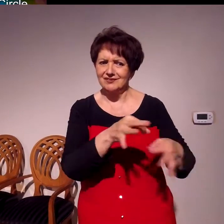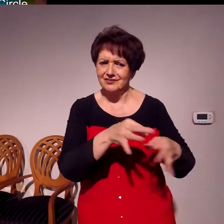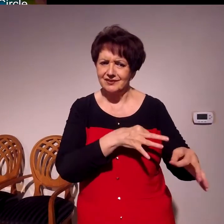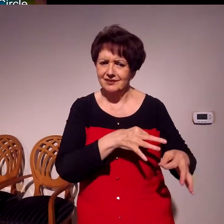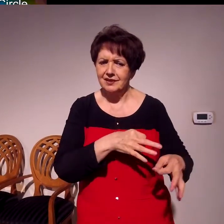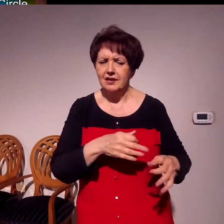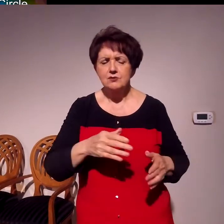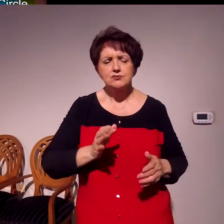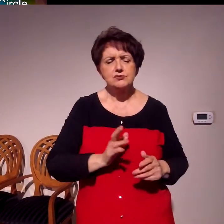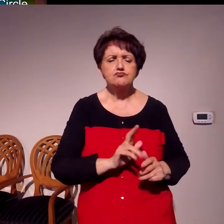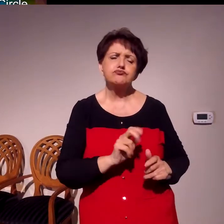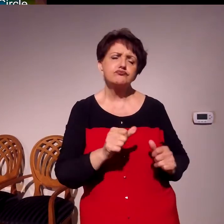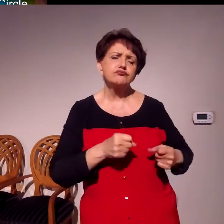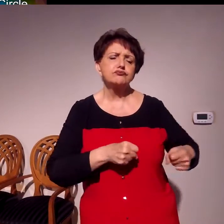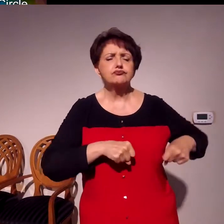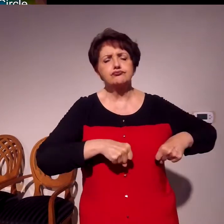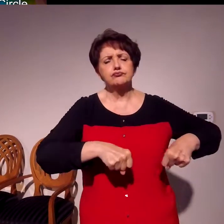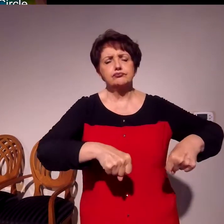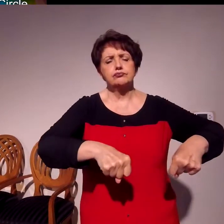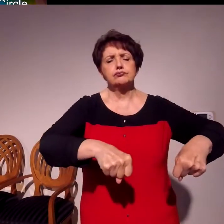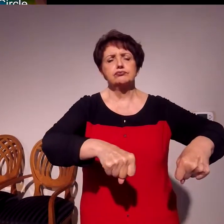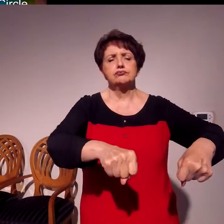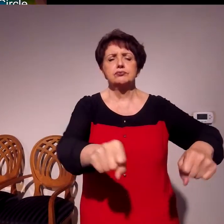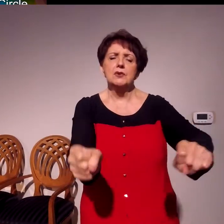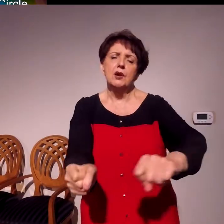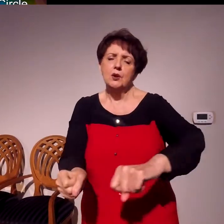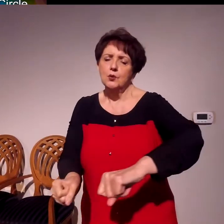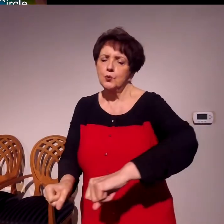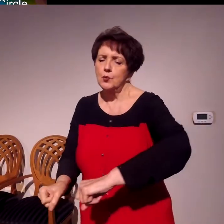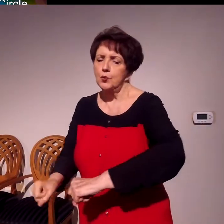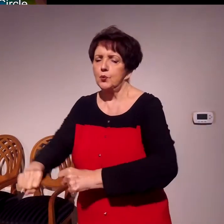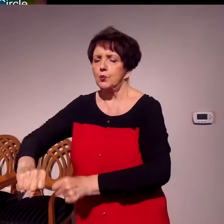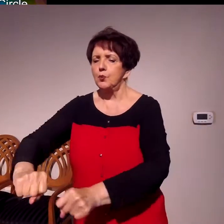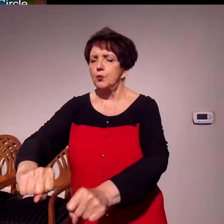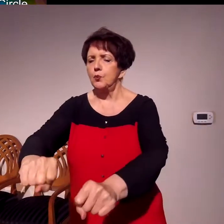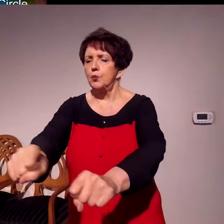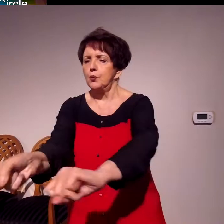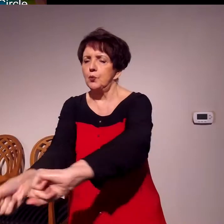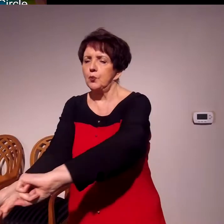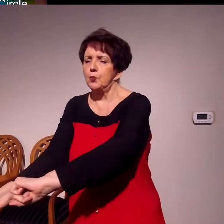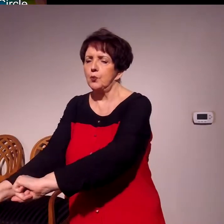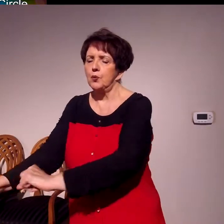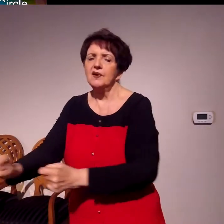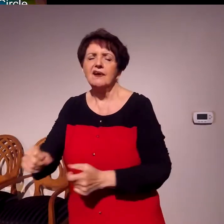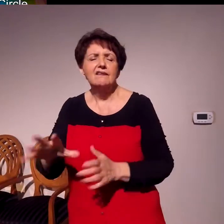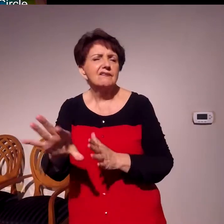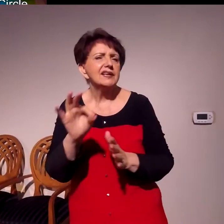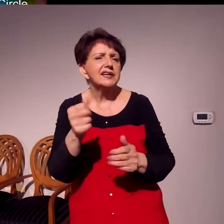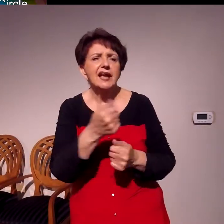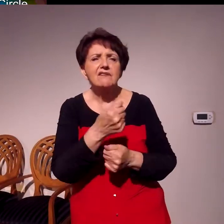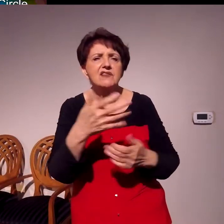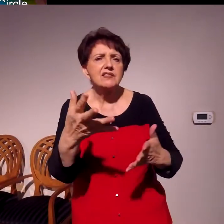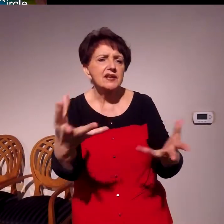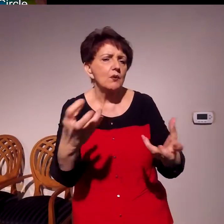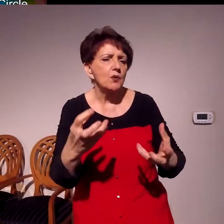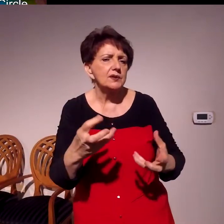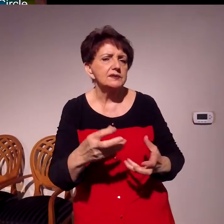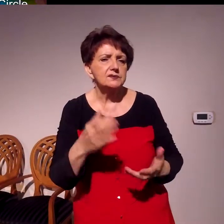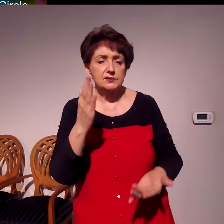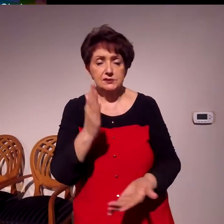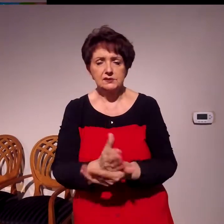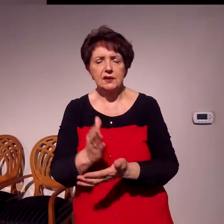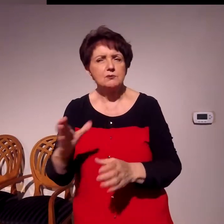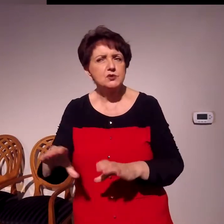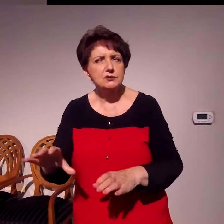those aisles, finding all kinds of things that I wanted to take home. So I stopped doing that.